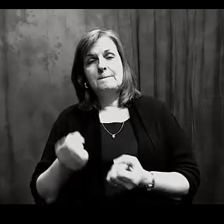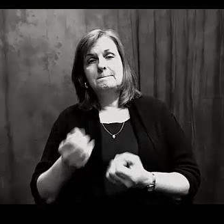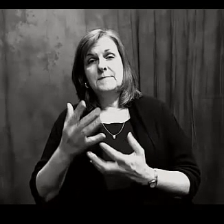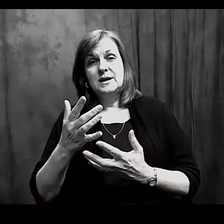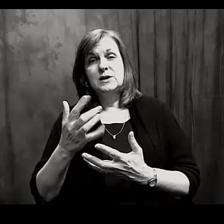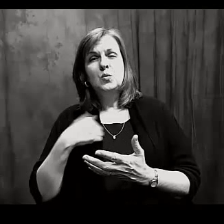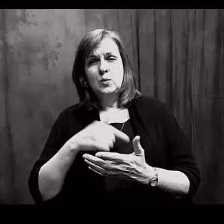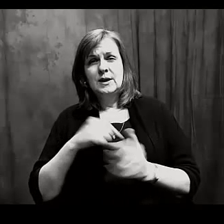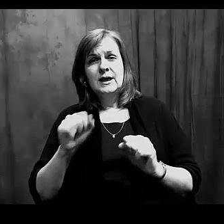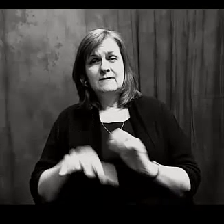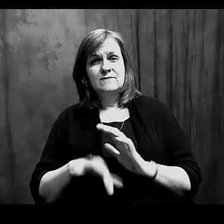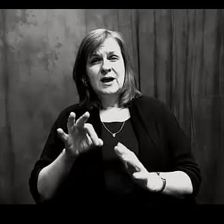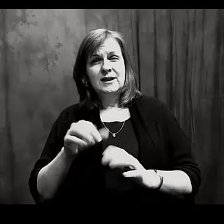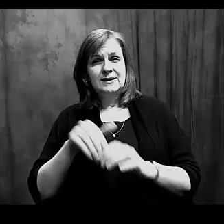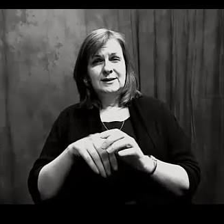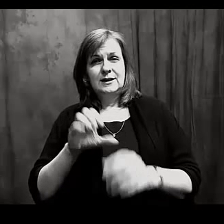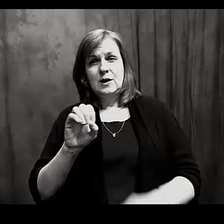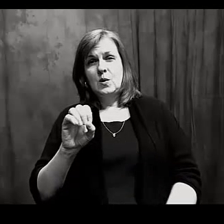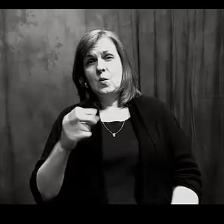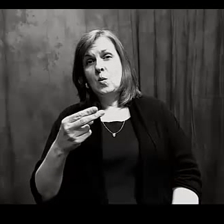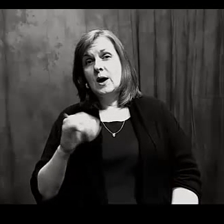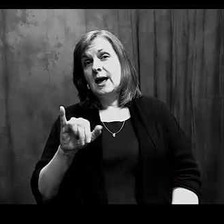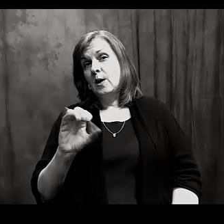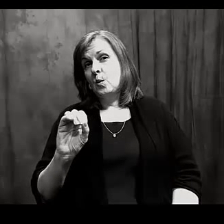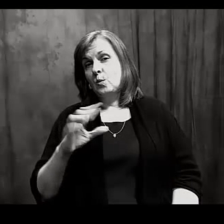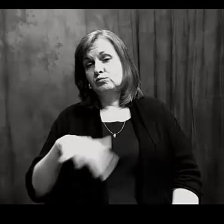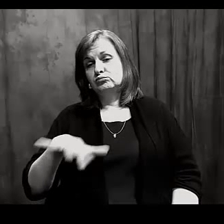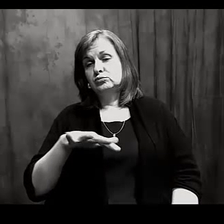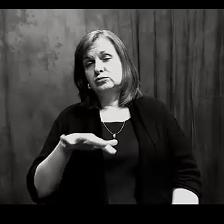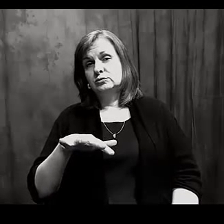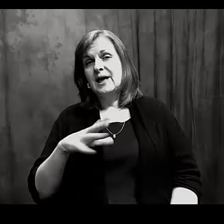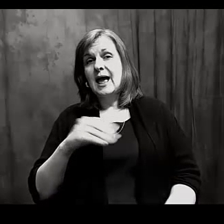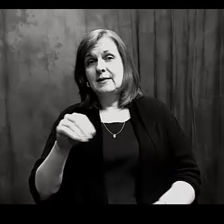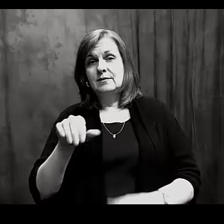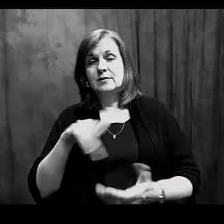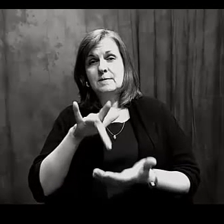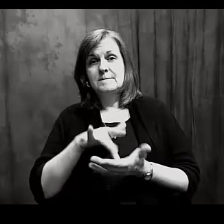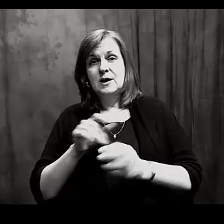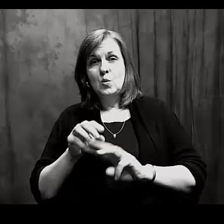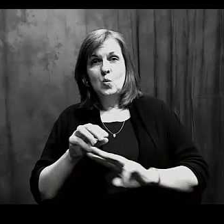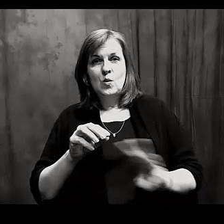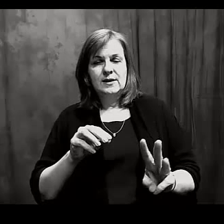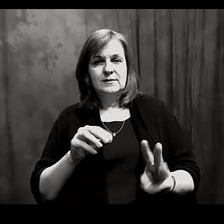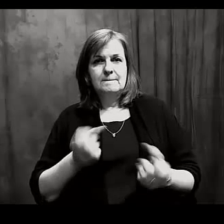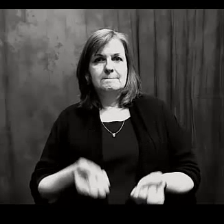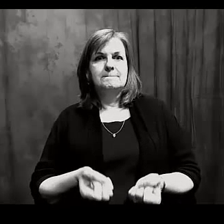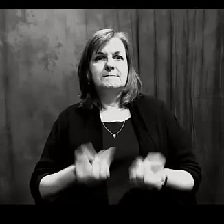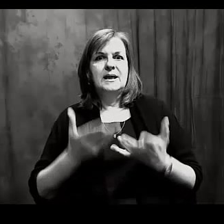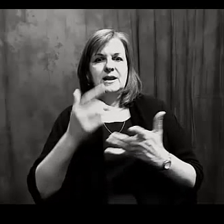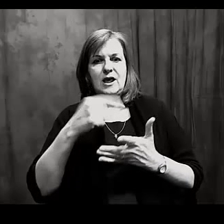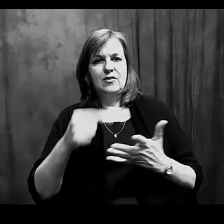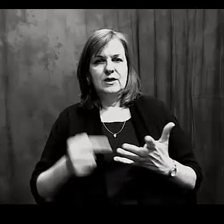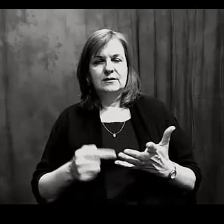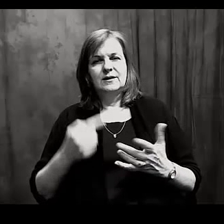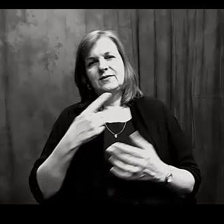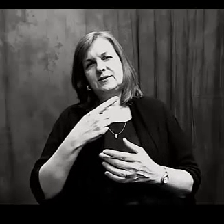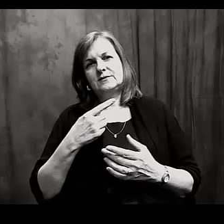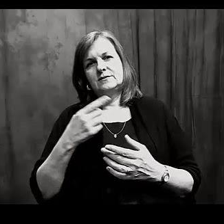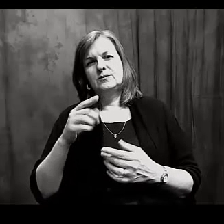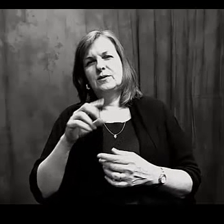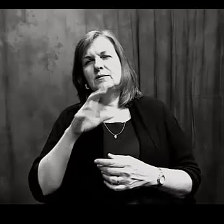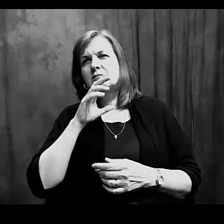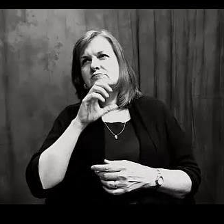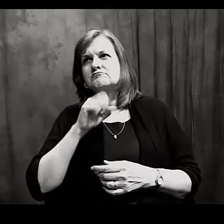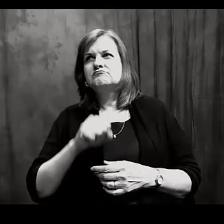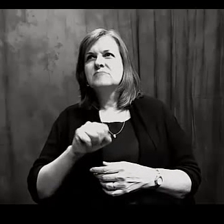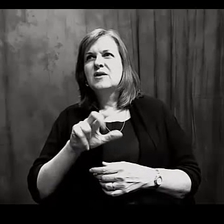of them are found actually in Ohio and the Midwest, huge numbers of them. This